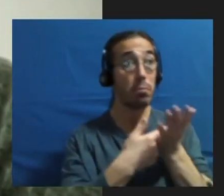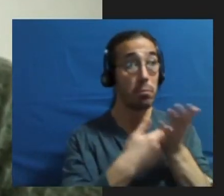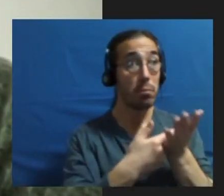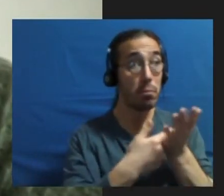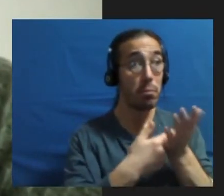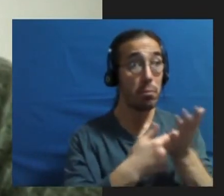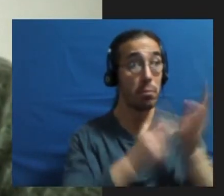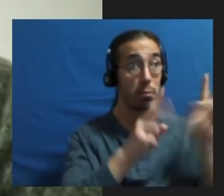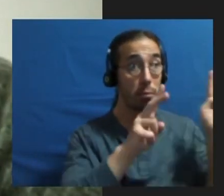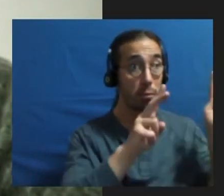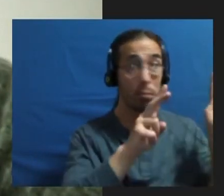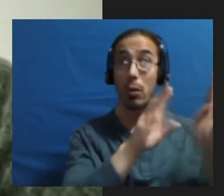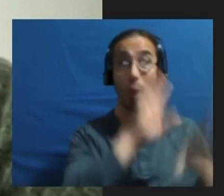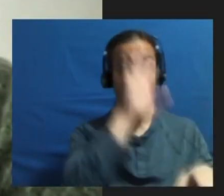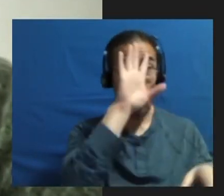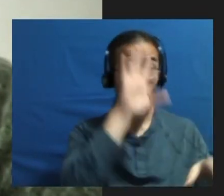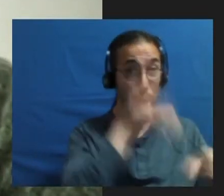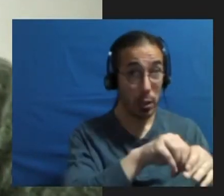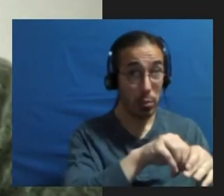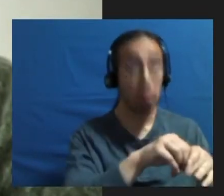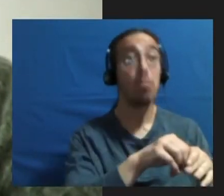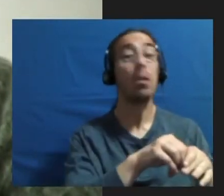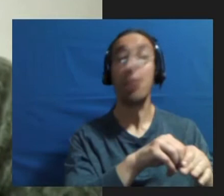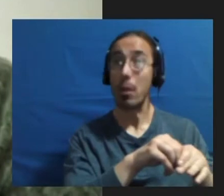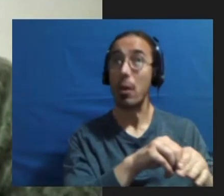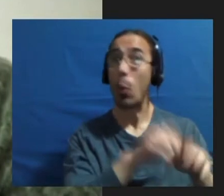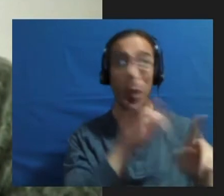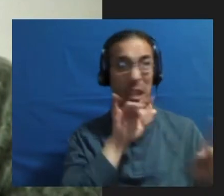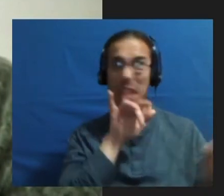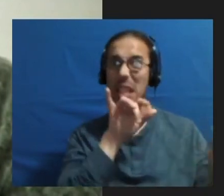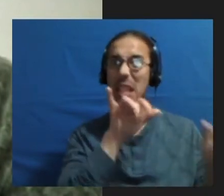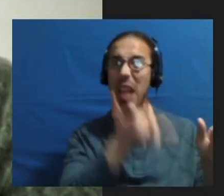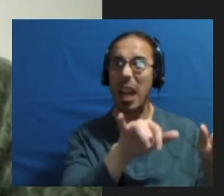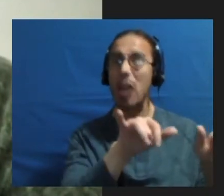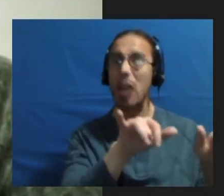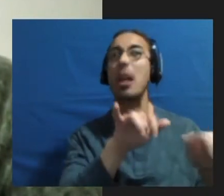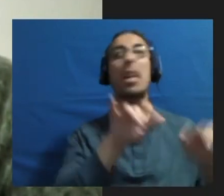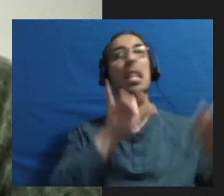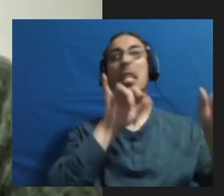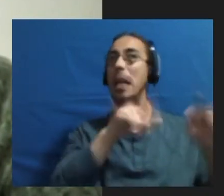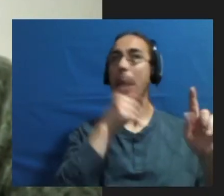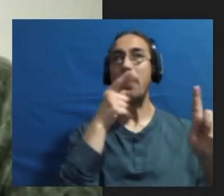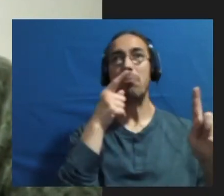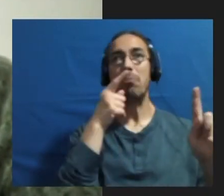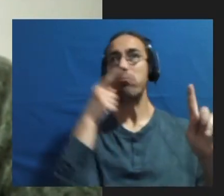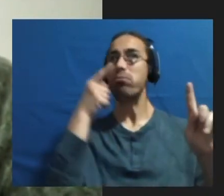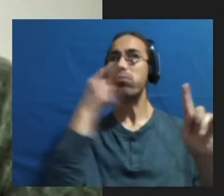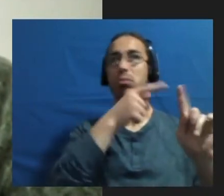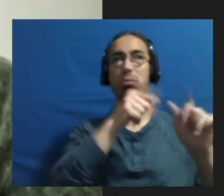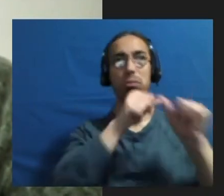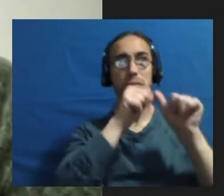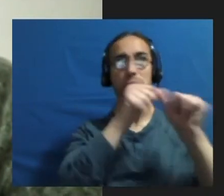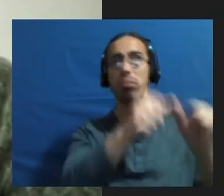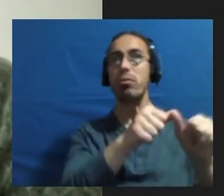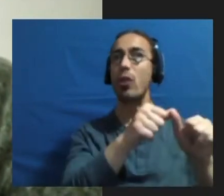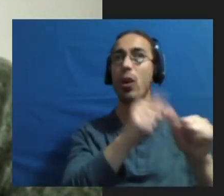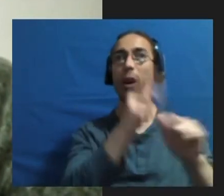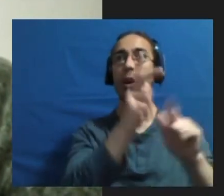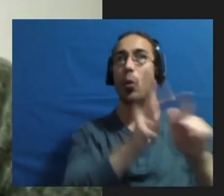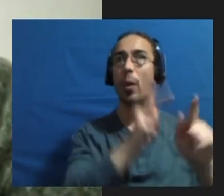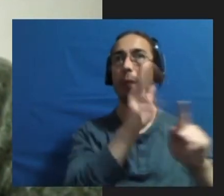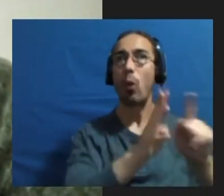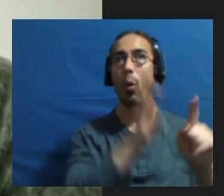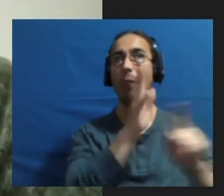hours, and that's nice. Or with someone that has ADHD, that's even better because now